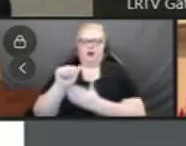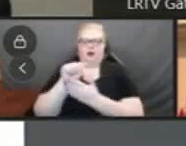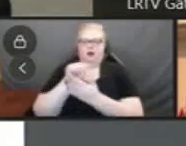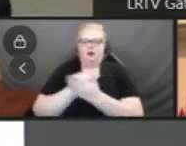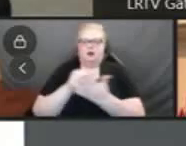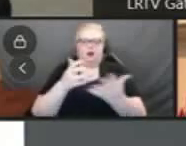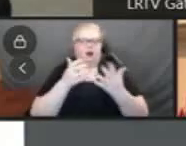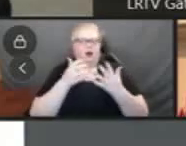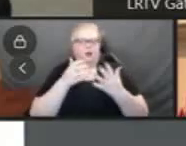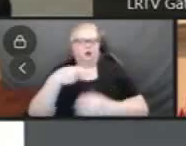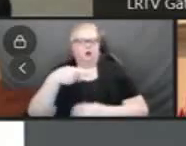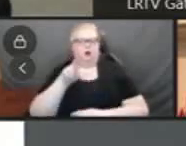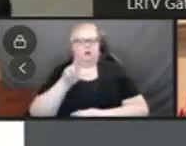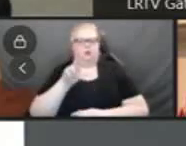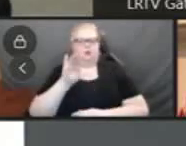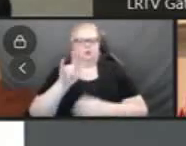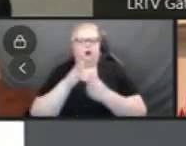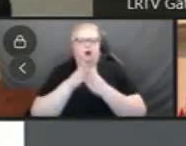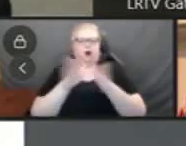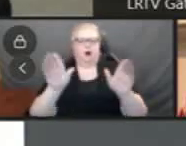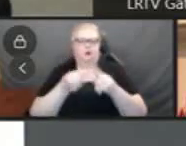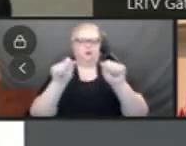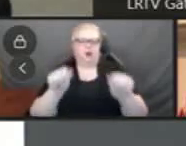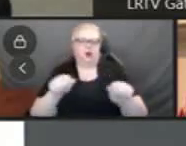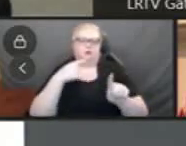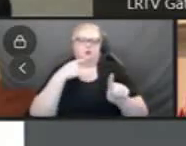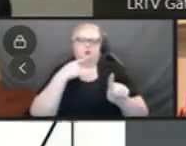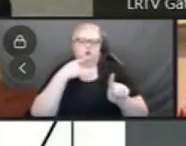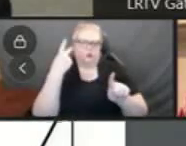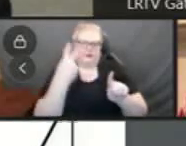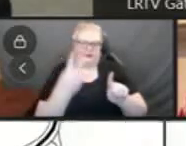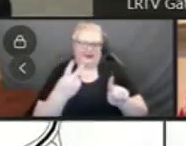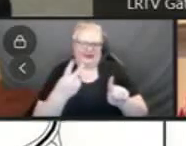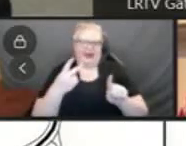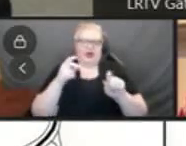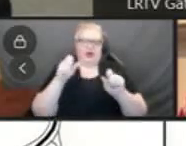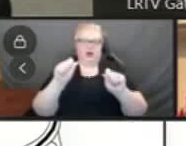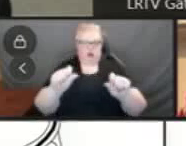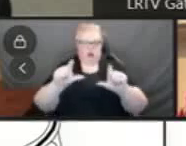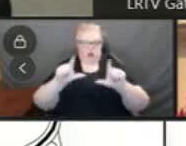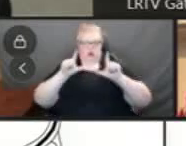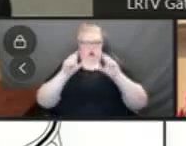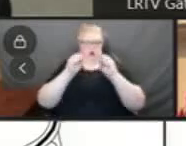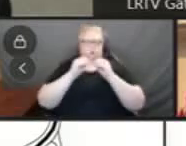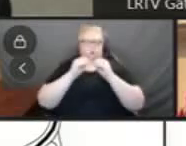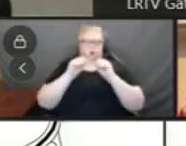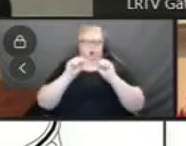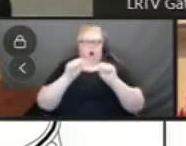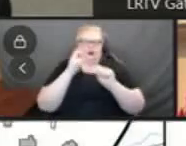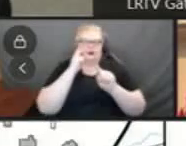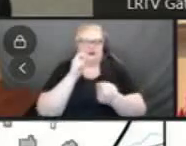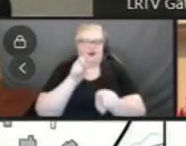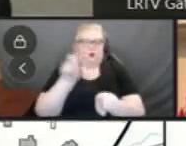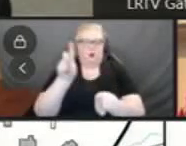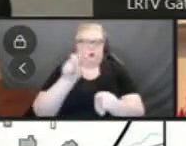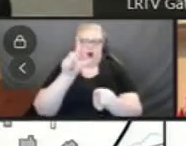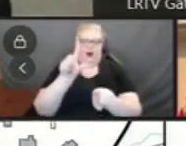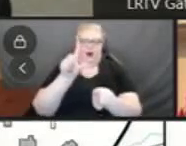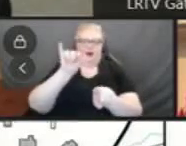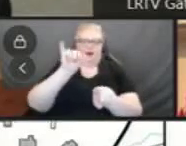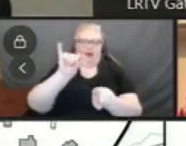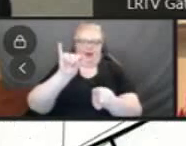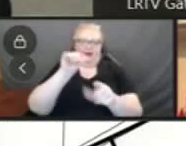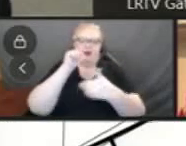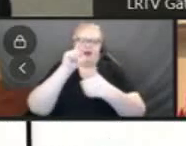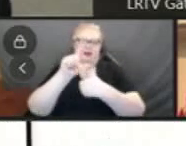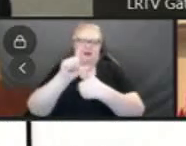able to Well, see it. if we can zoom in a little bit, I can tell you about where the line is. If we can zoom in about where that LI is. Everybody